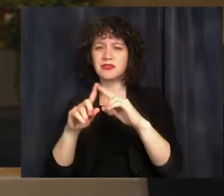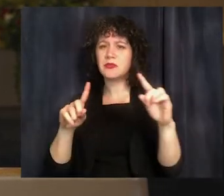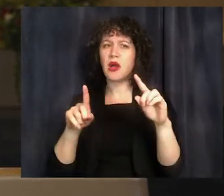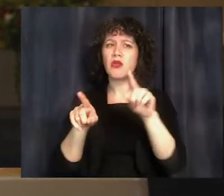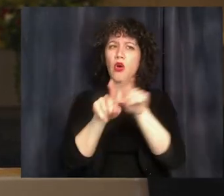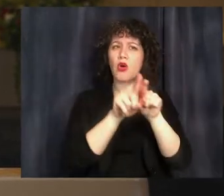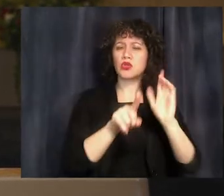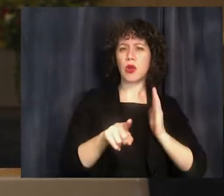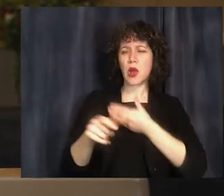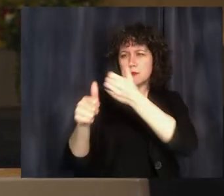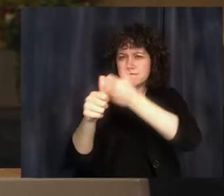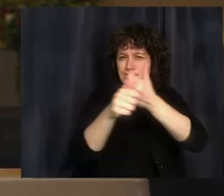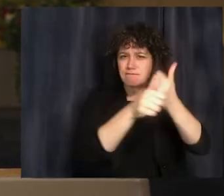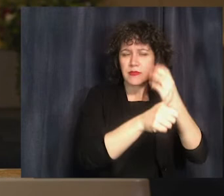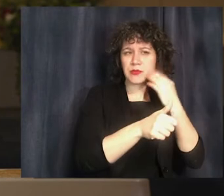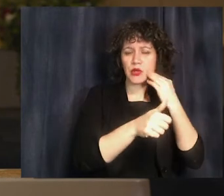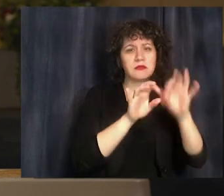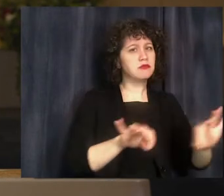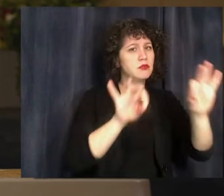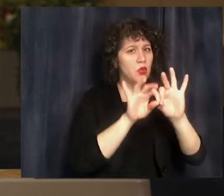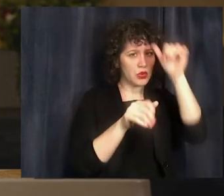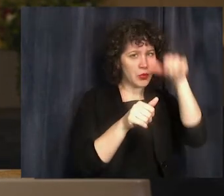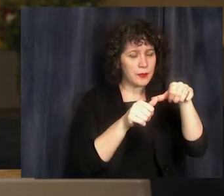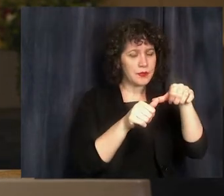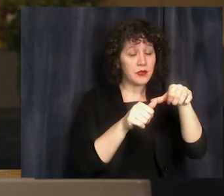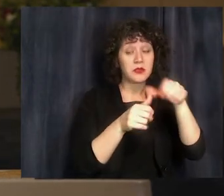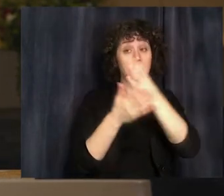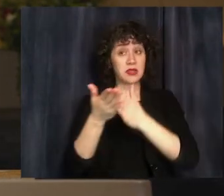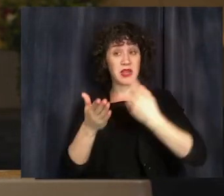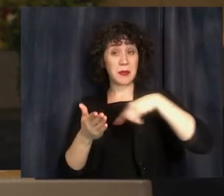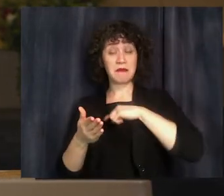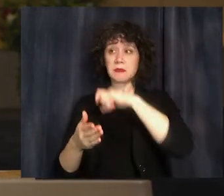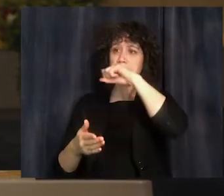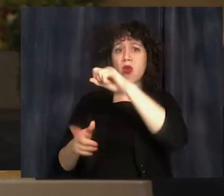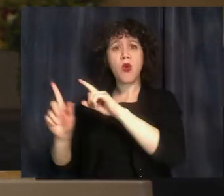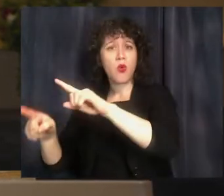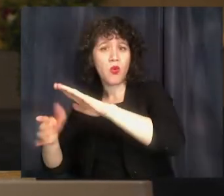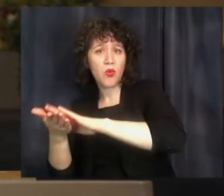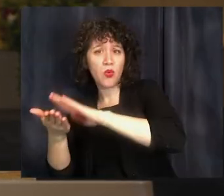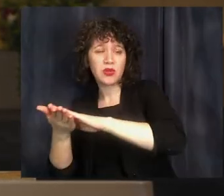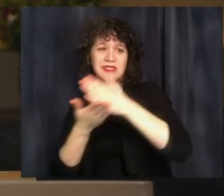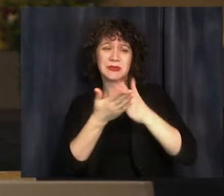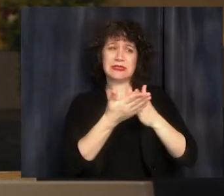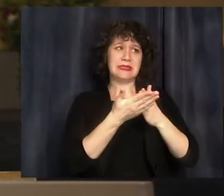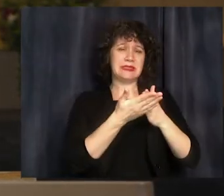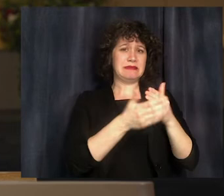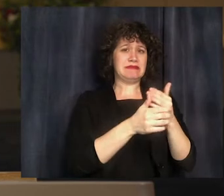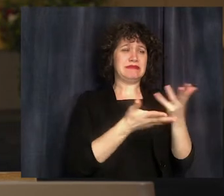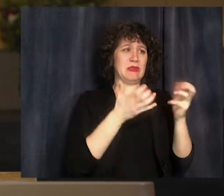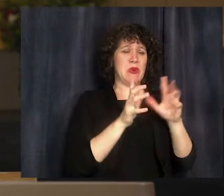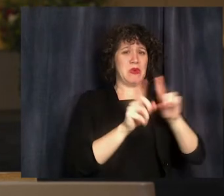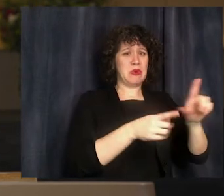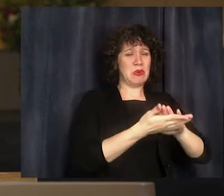everyone's individual experiences are something we should all think about. Some of us may have absolutely loved going to school, and some of us may have absolutely dreaded the